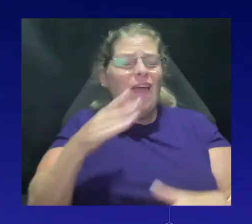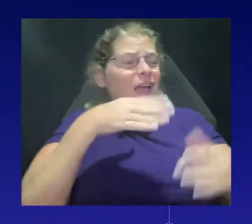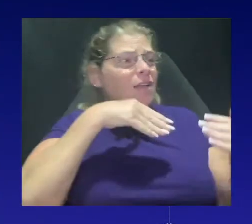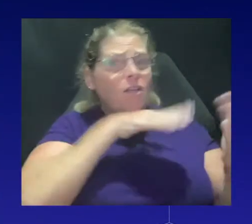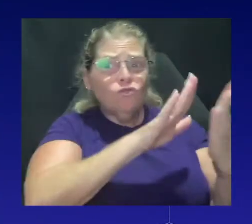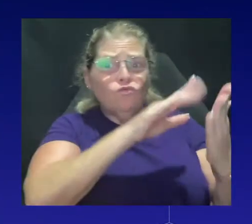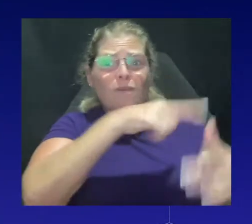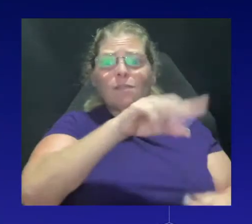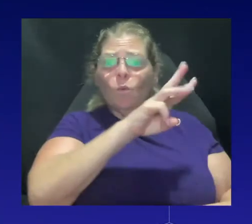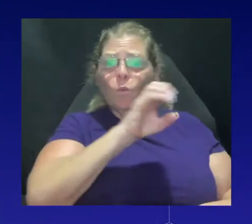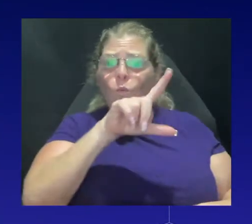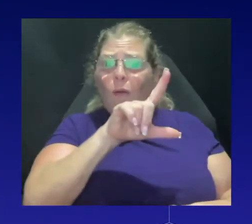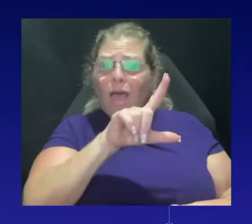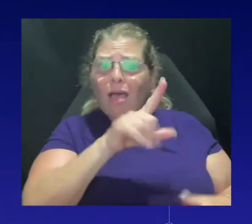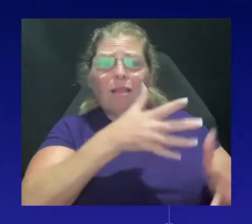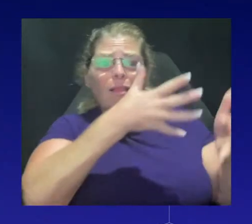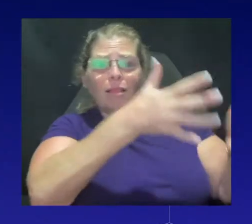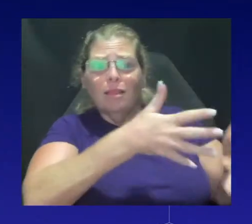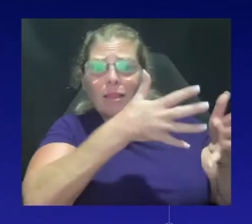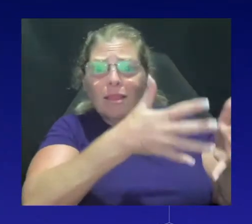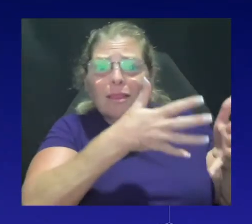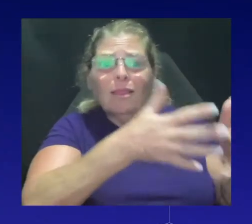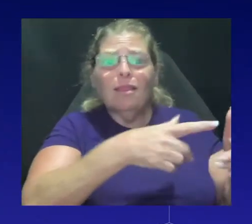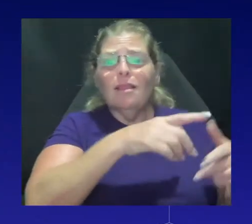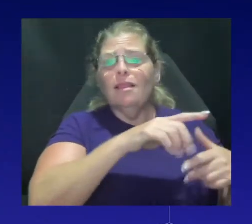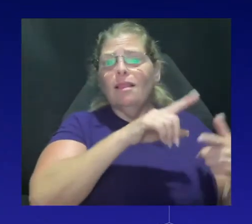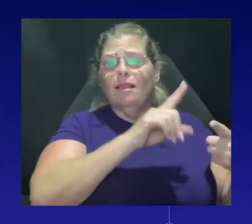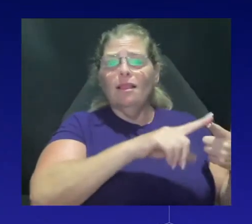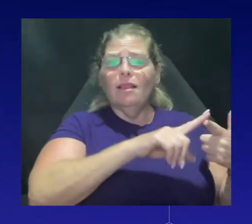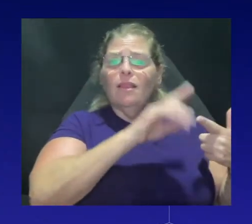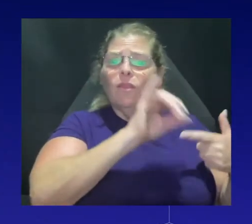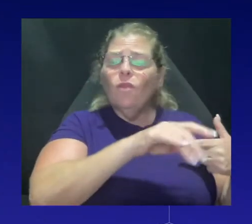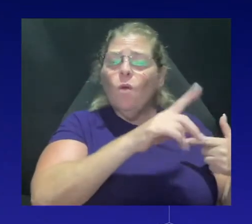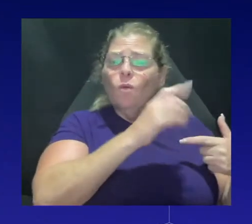wells. What do those investments mean to communities?